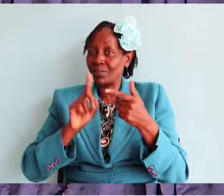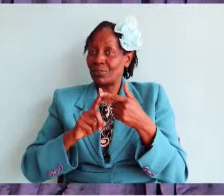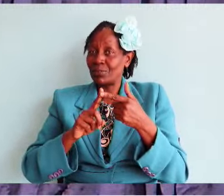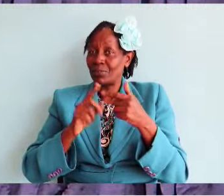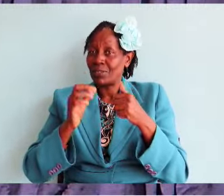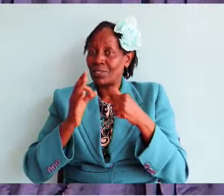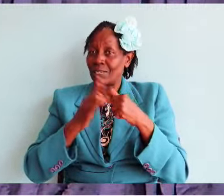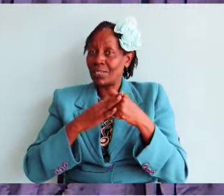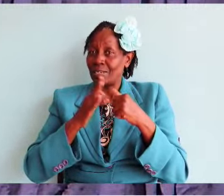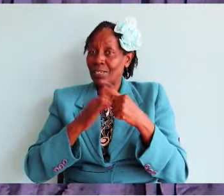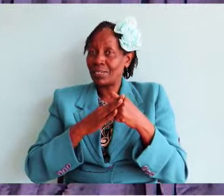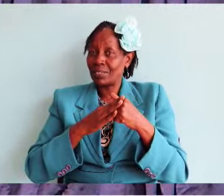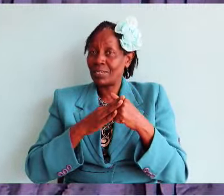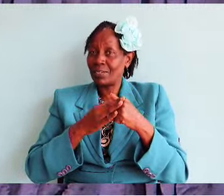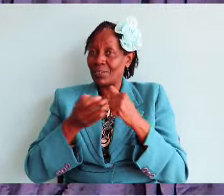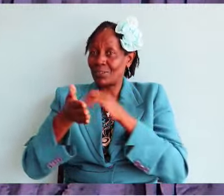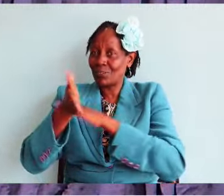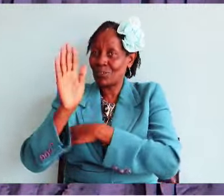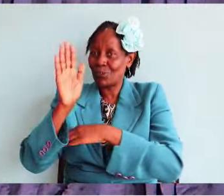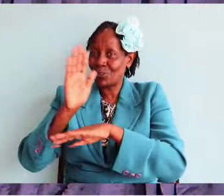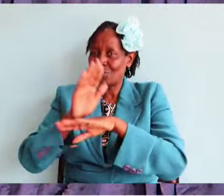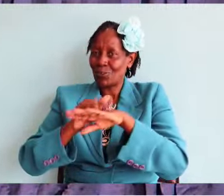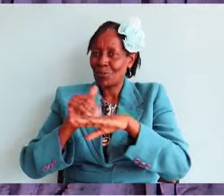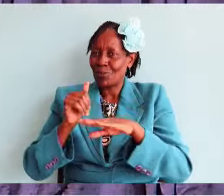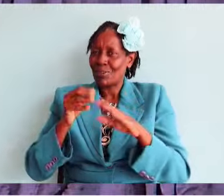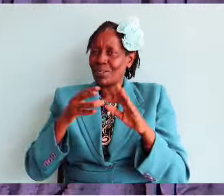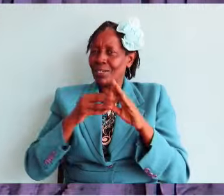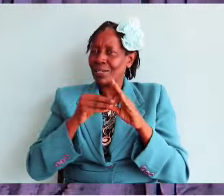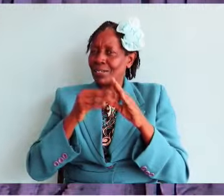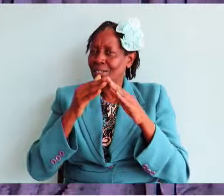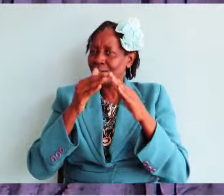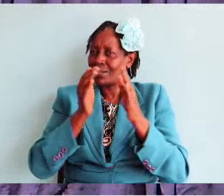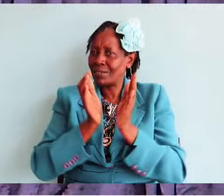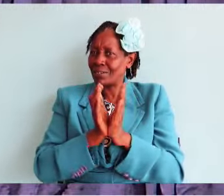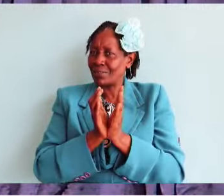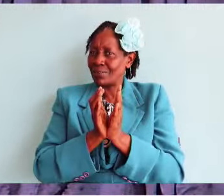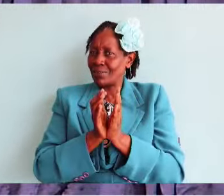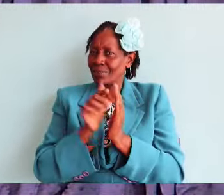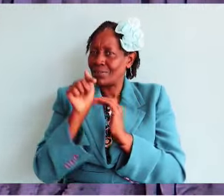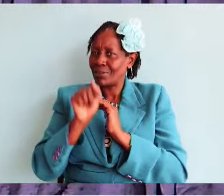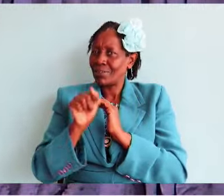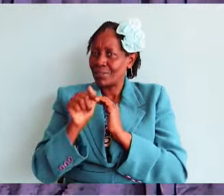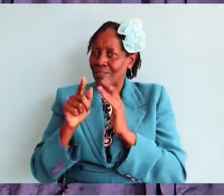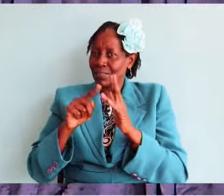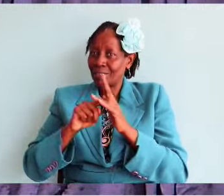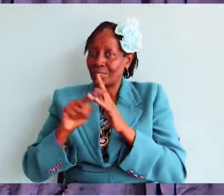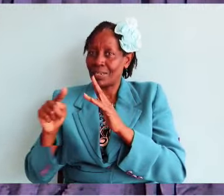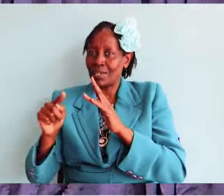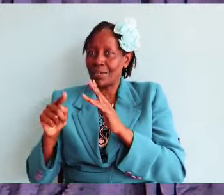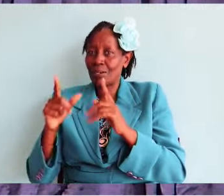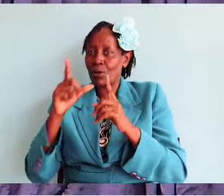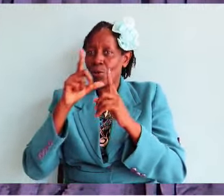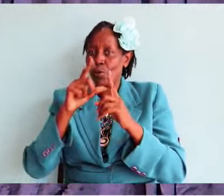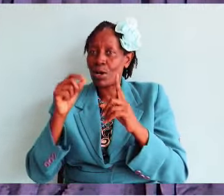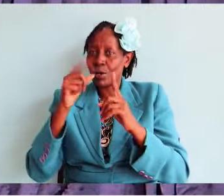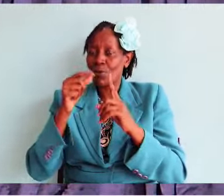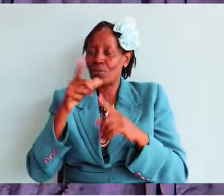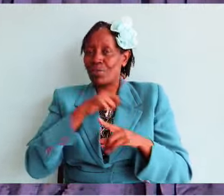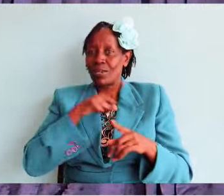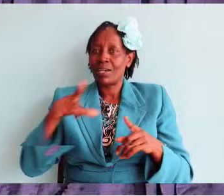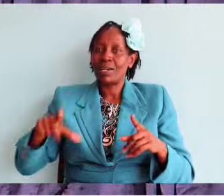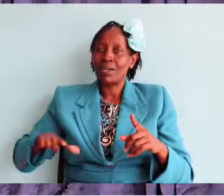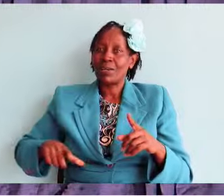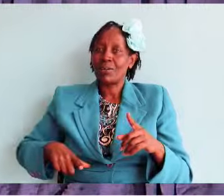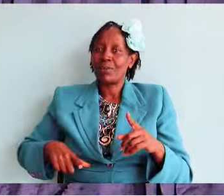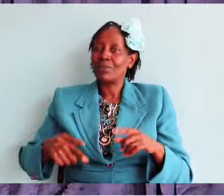man Gideon. So this section began with the word of the Lord to